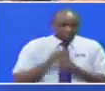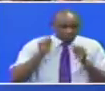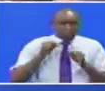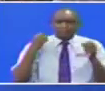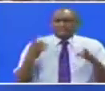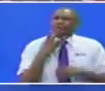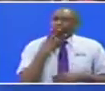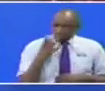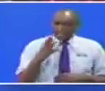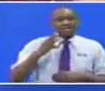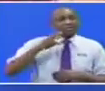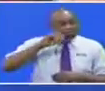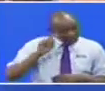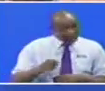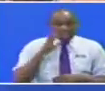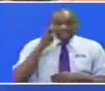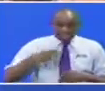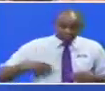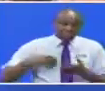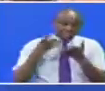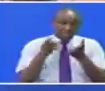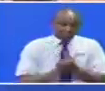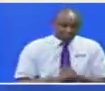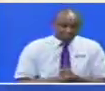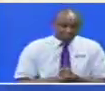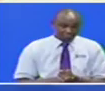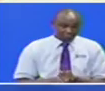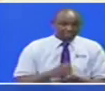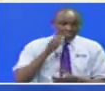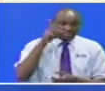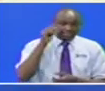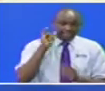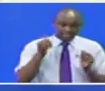400,000 refugees. Mark Namaswa, KTN News.